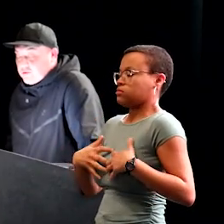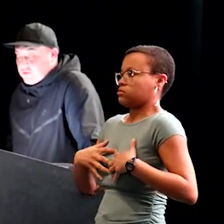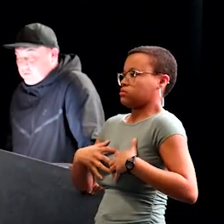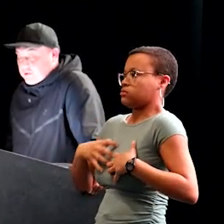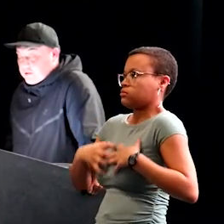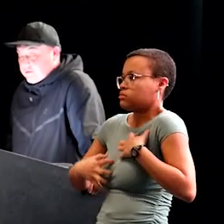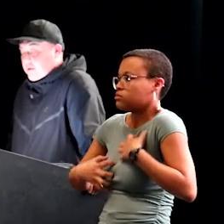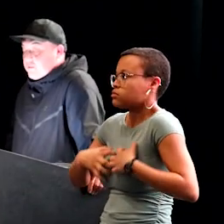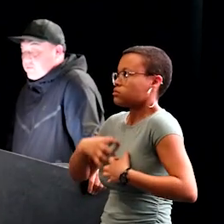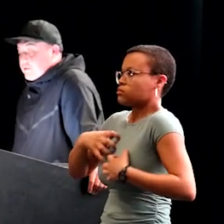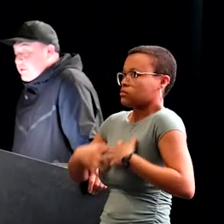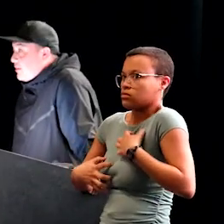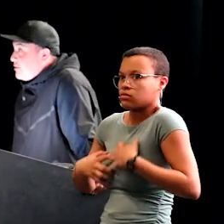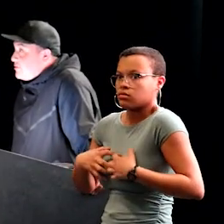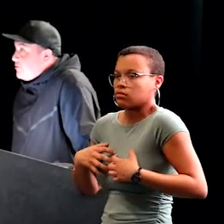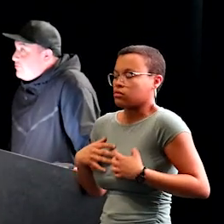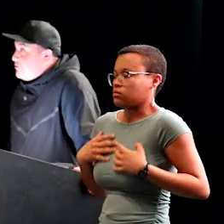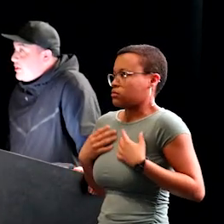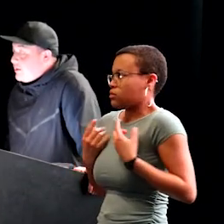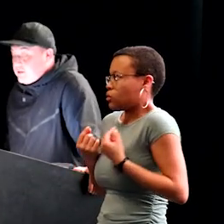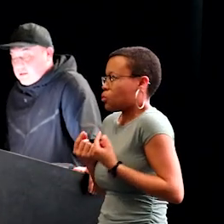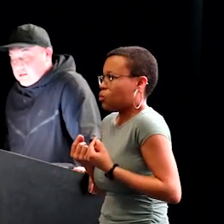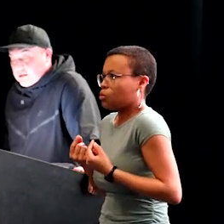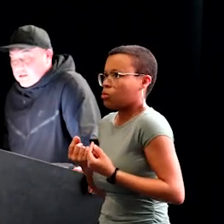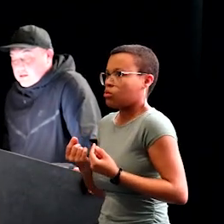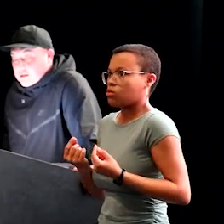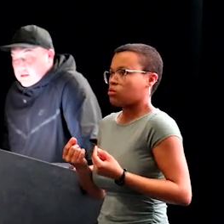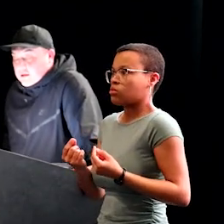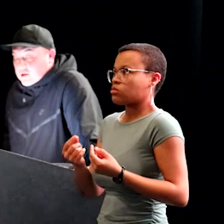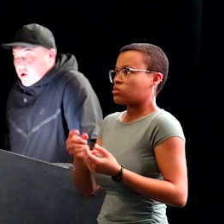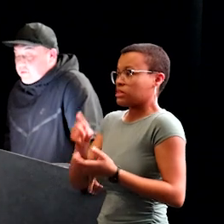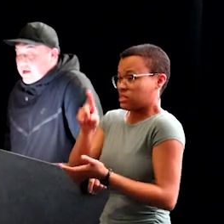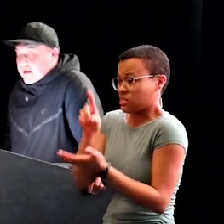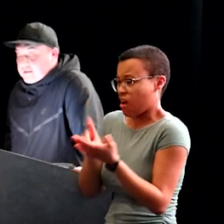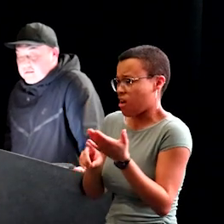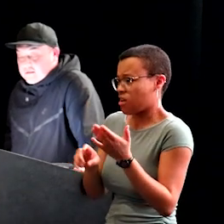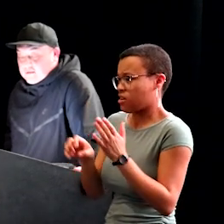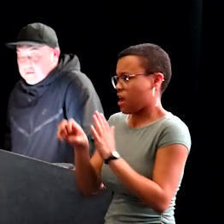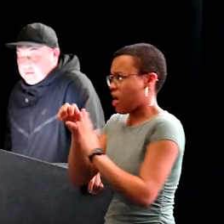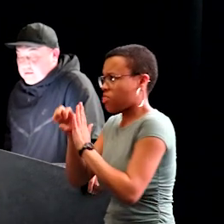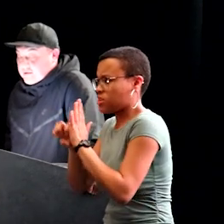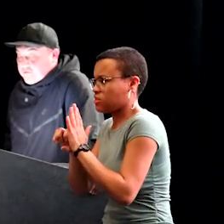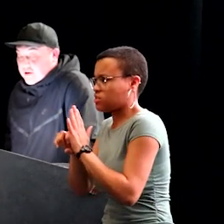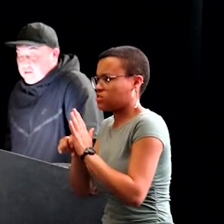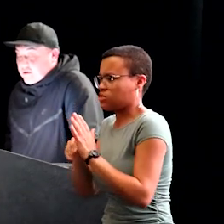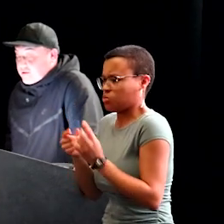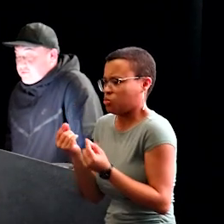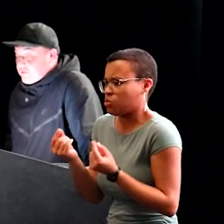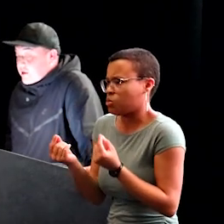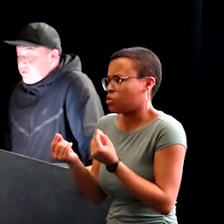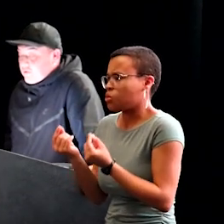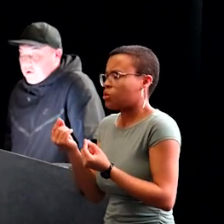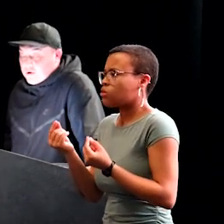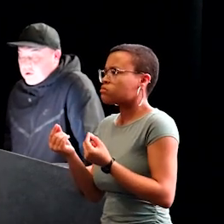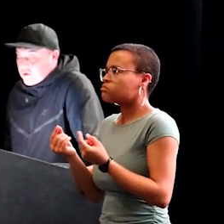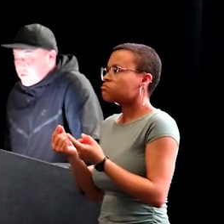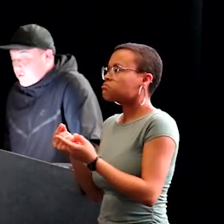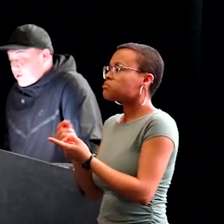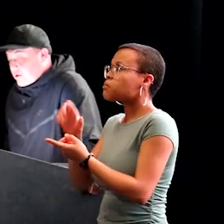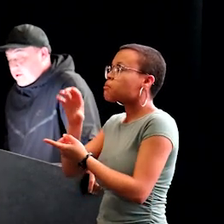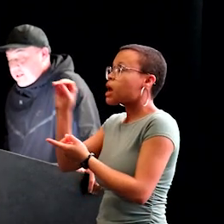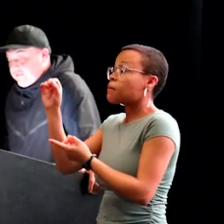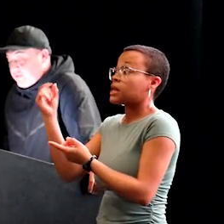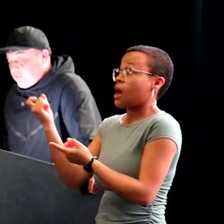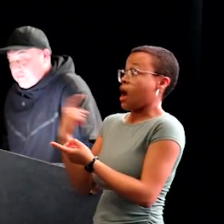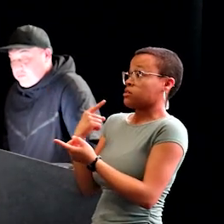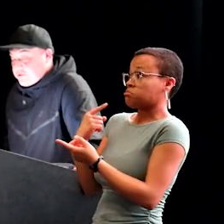I truly grappled with the ethics of design. No one asked if I thought it was right or wrong,